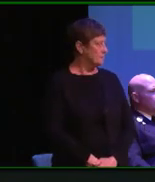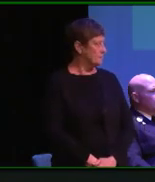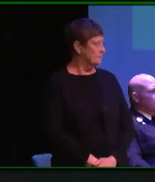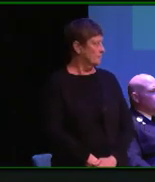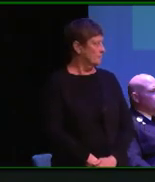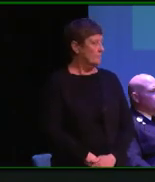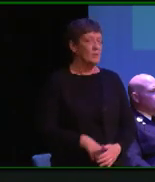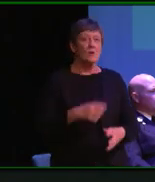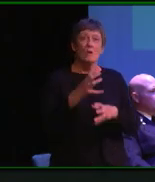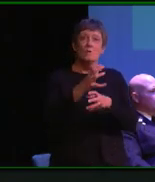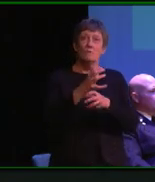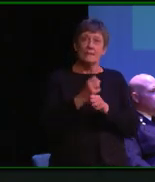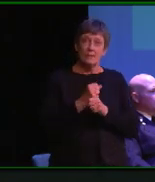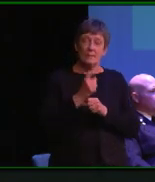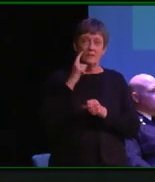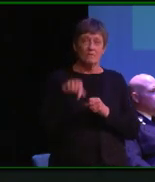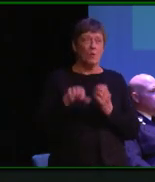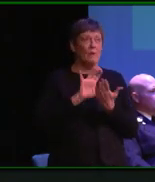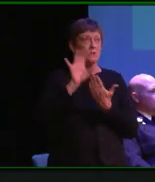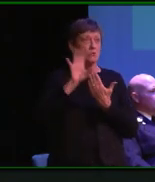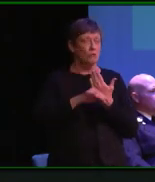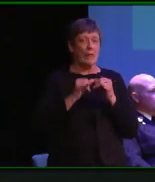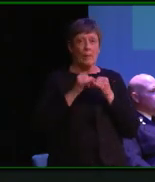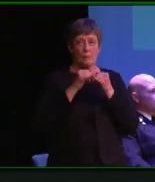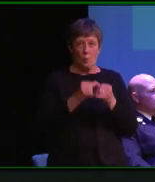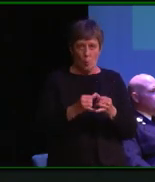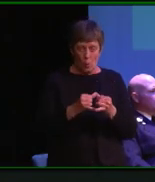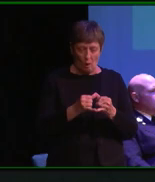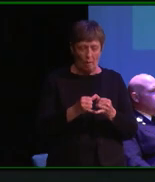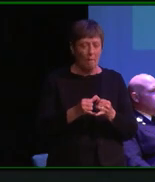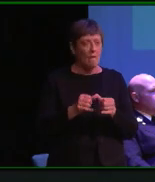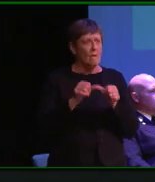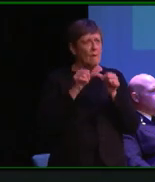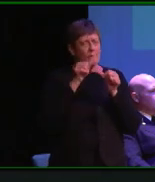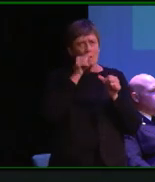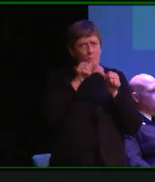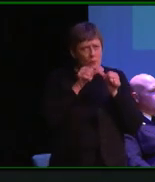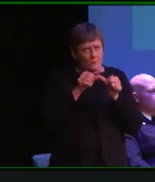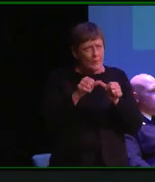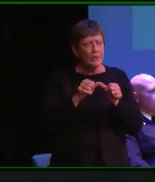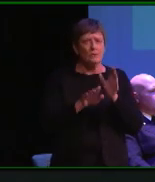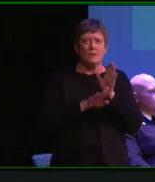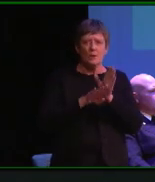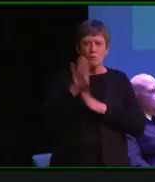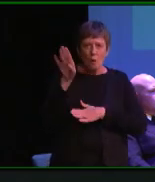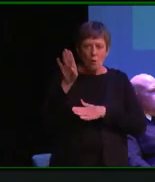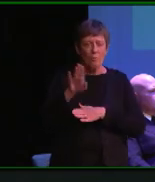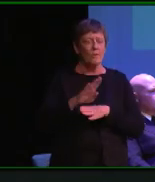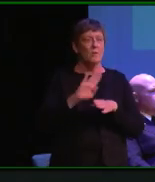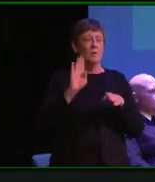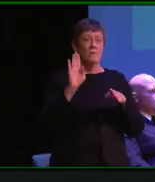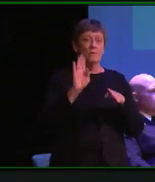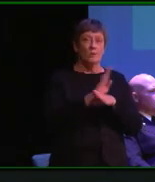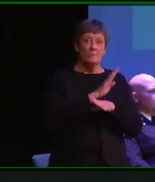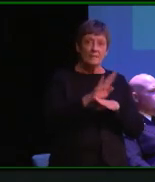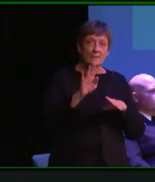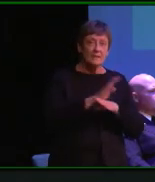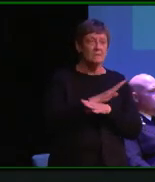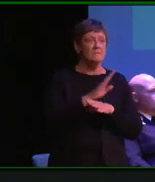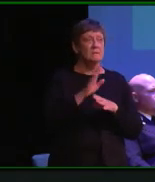The recipients of the Curriculum Award for Perseverance and Growth for Business and Inspiration Education